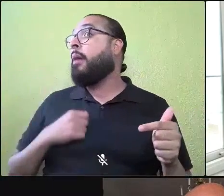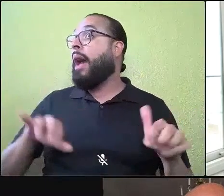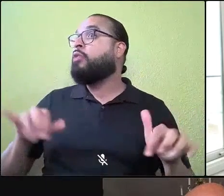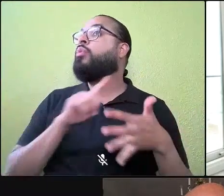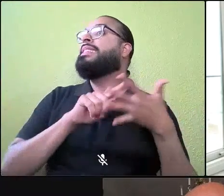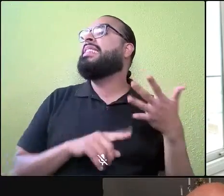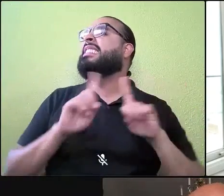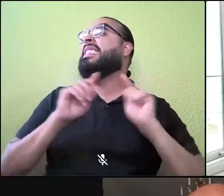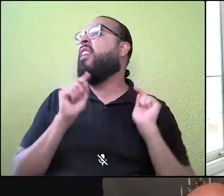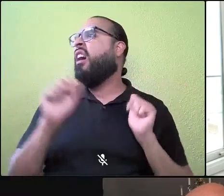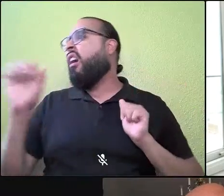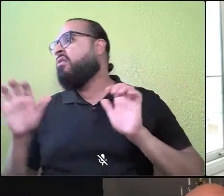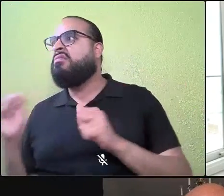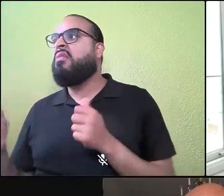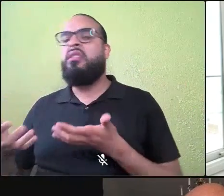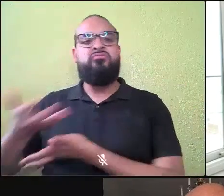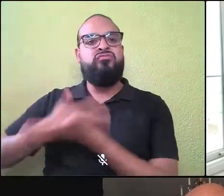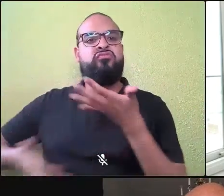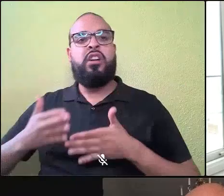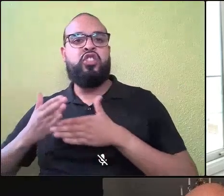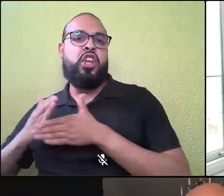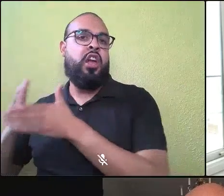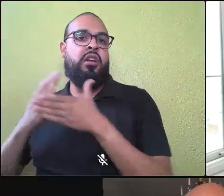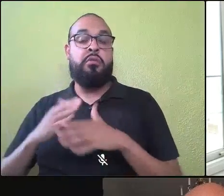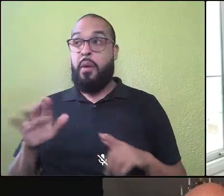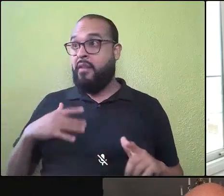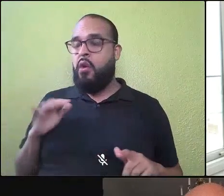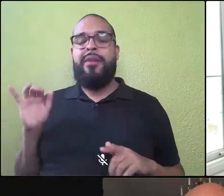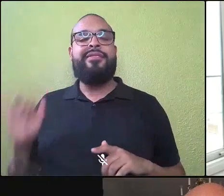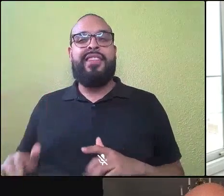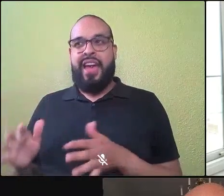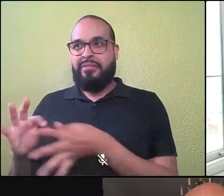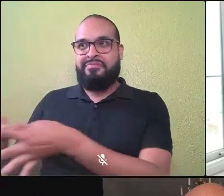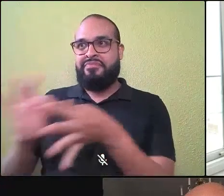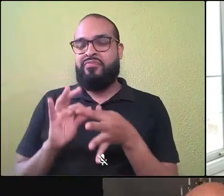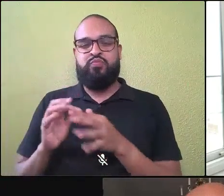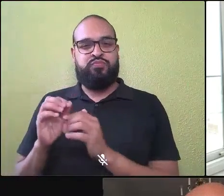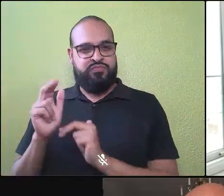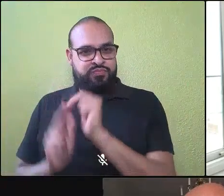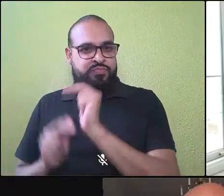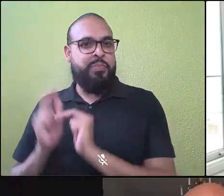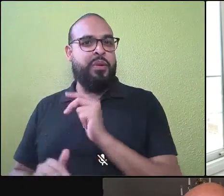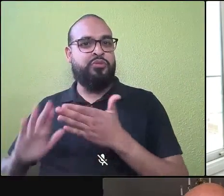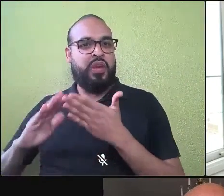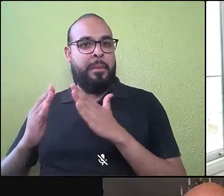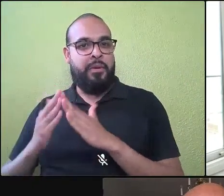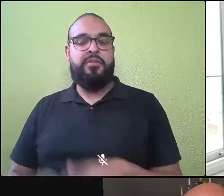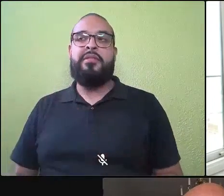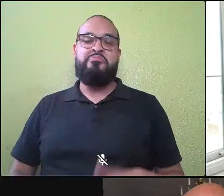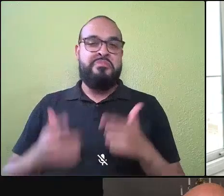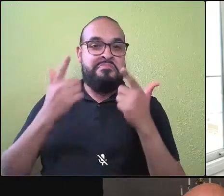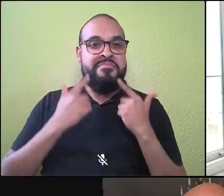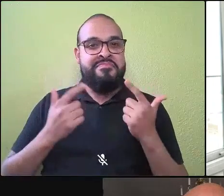so that actually creates a very interesting sense of community. We laugh together, we cry together, we share tips, so on and so forth. And then